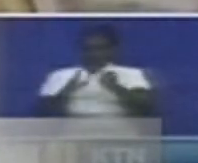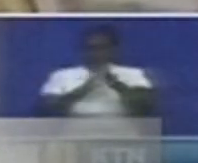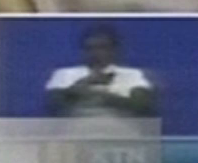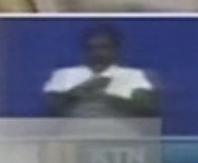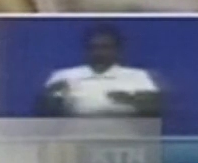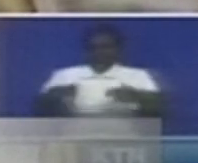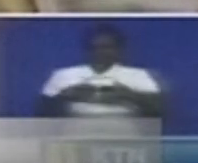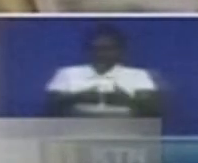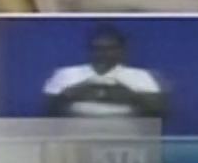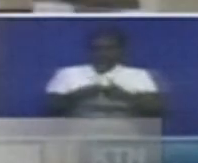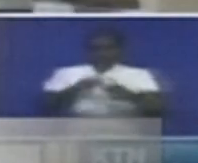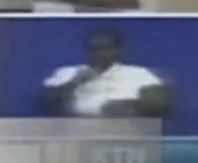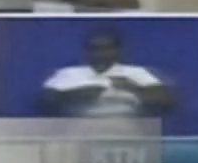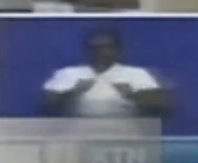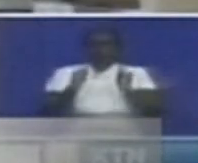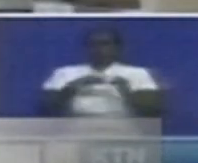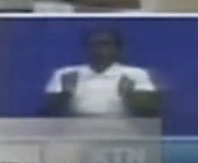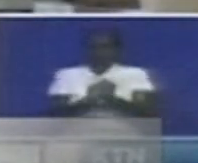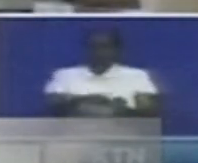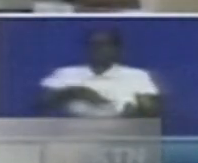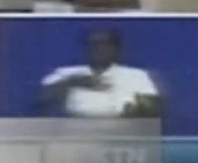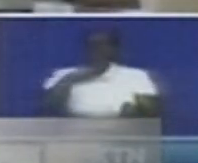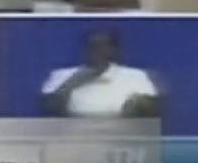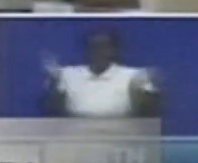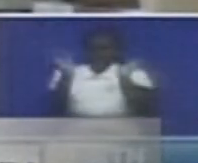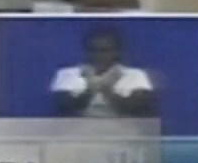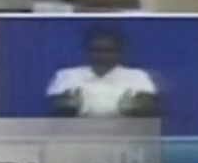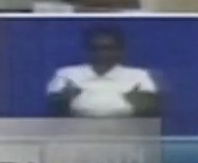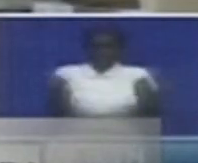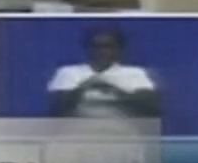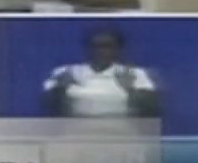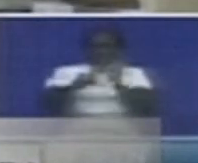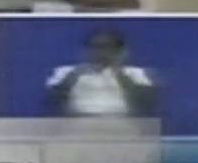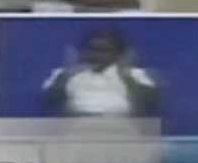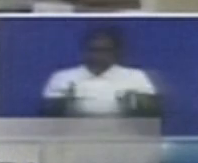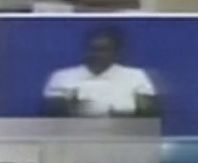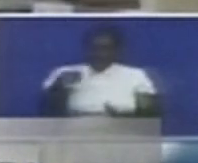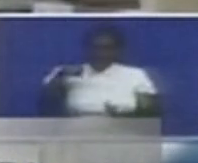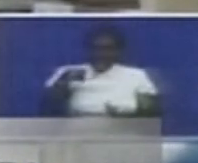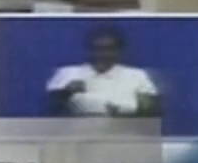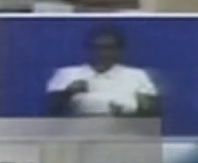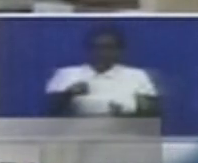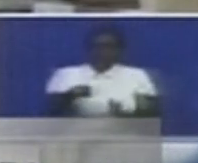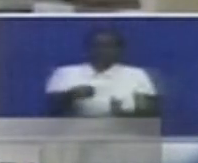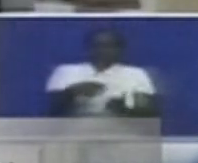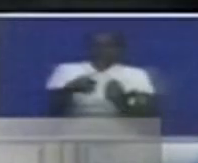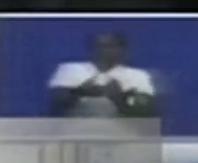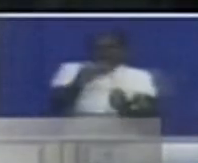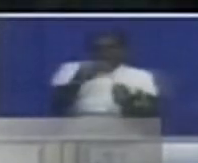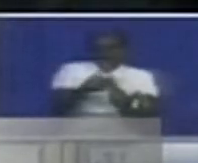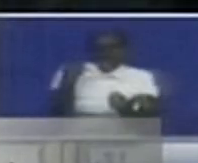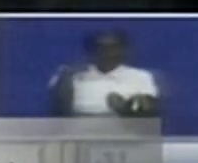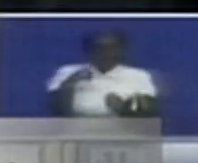will be punishable with a death penalty. And the legislators there say they are being lenient to the gay people